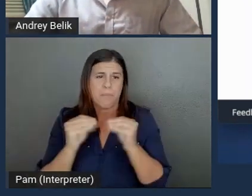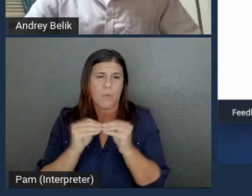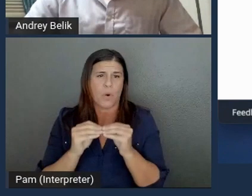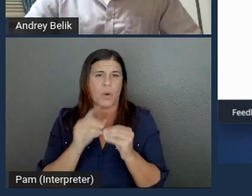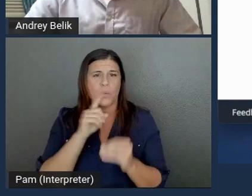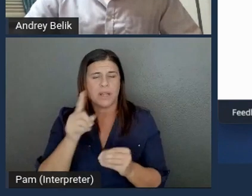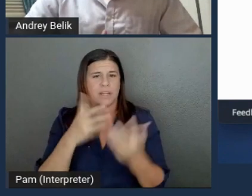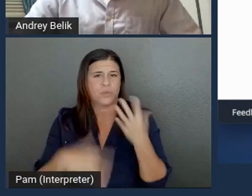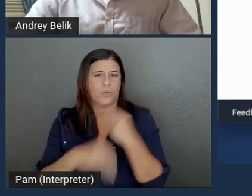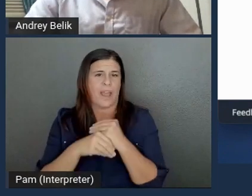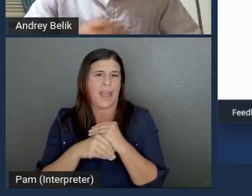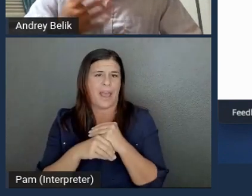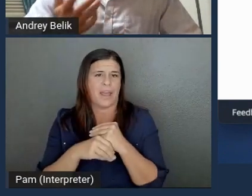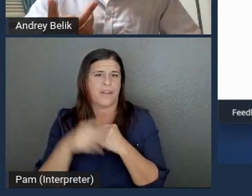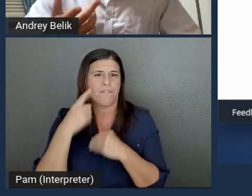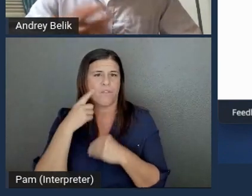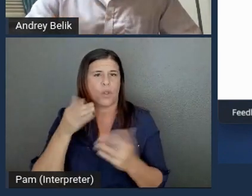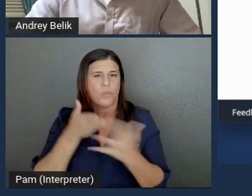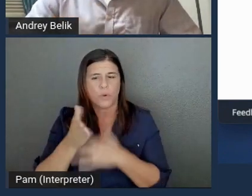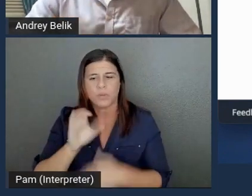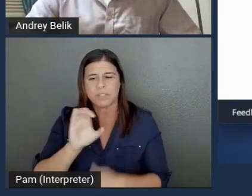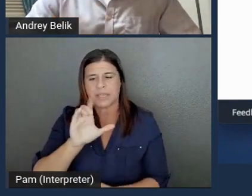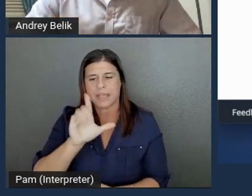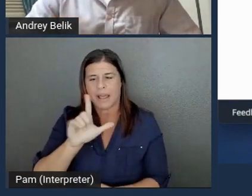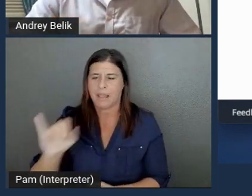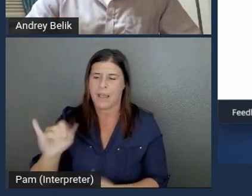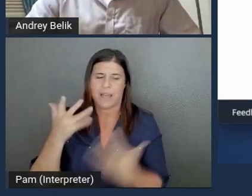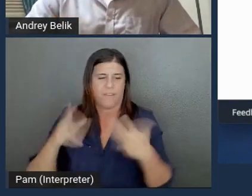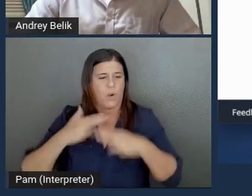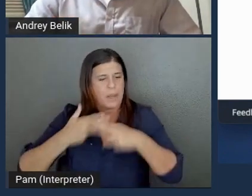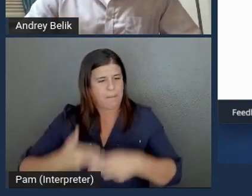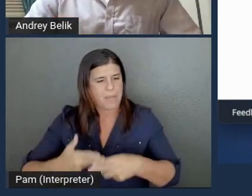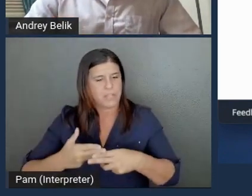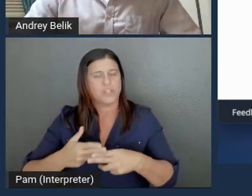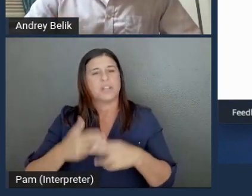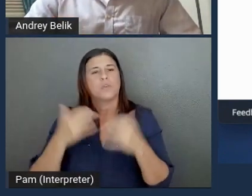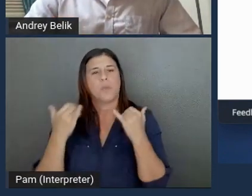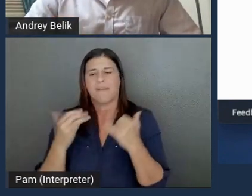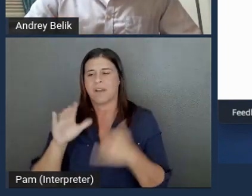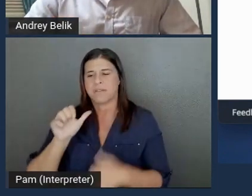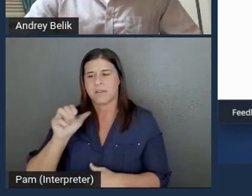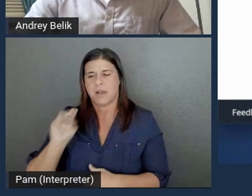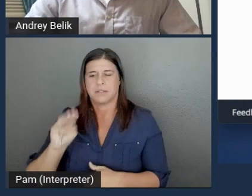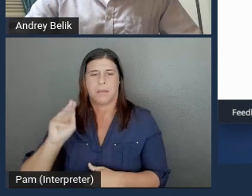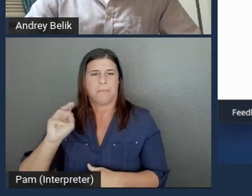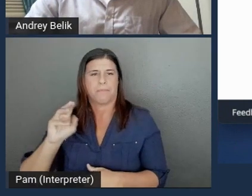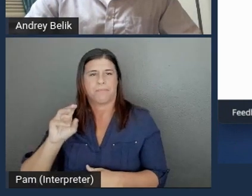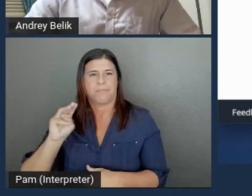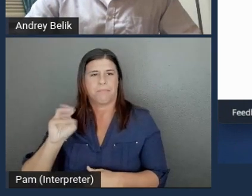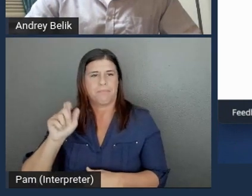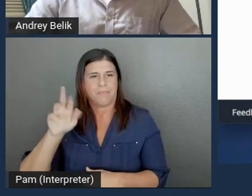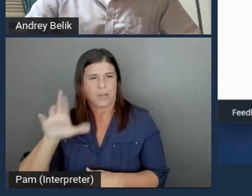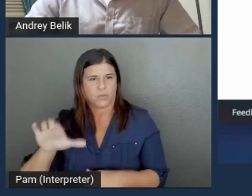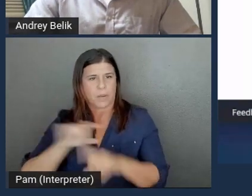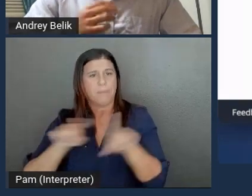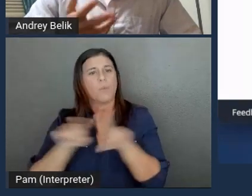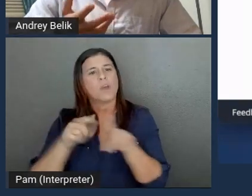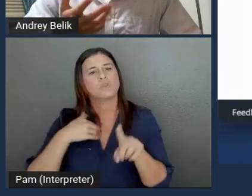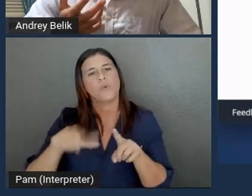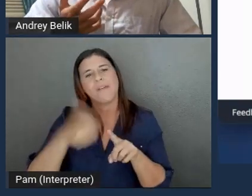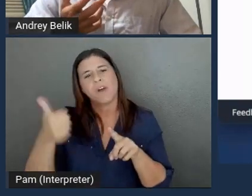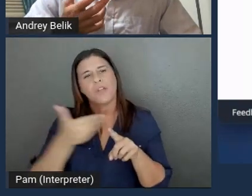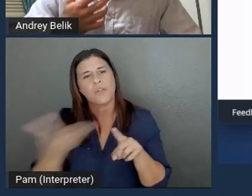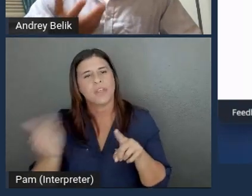to add, through CLI, we support, as I mentioned, custom metrics, but also we have additional parameters